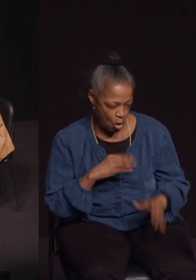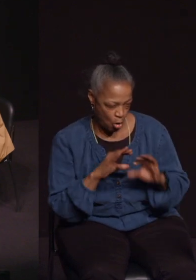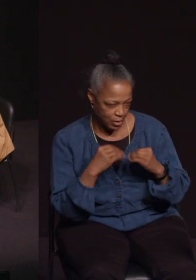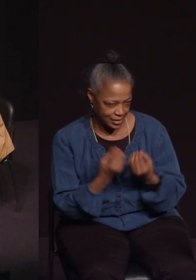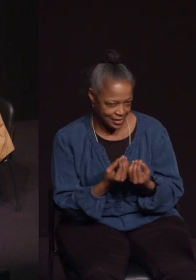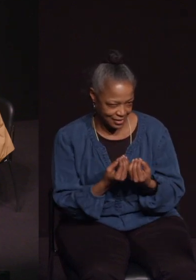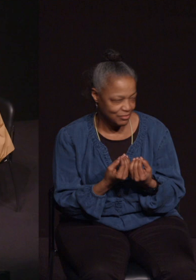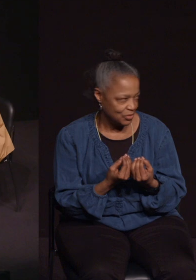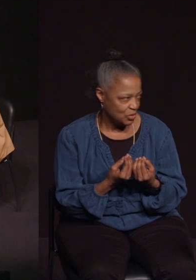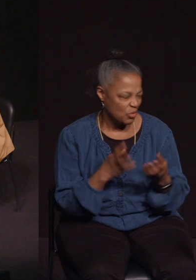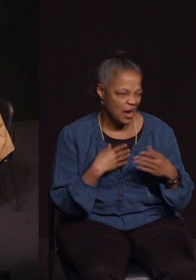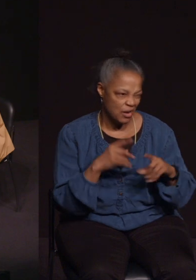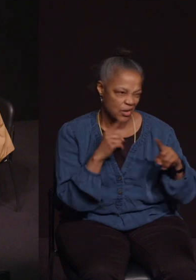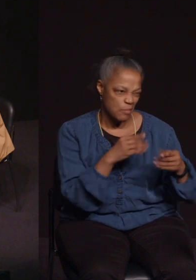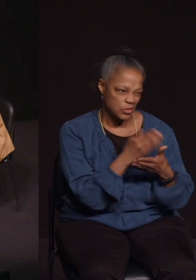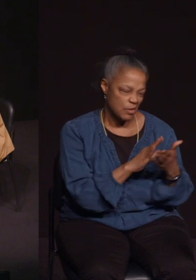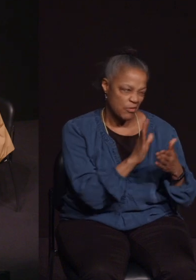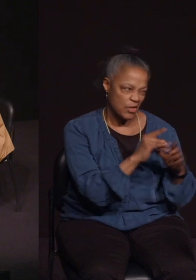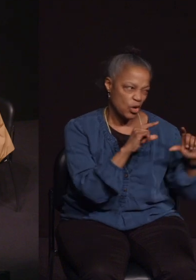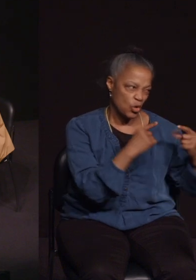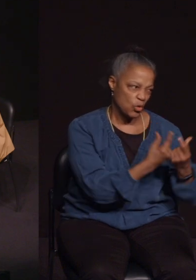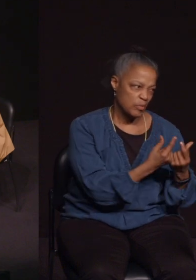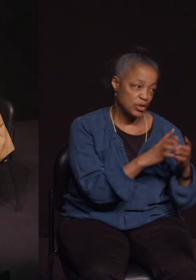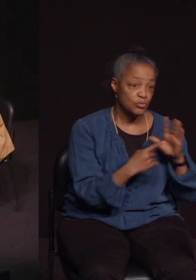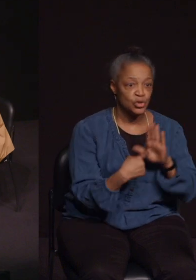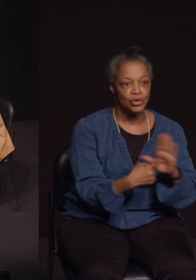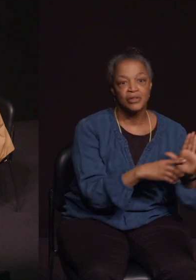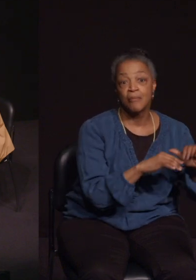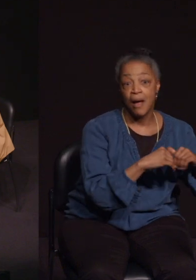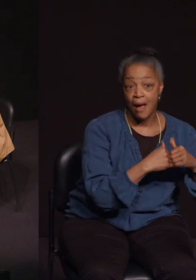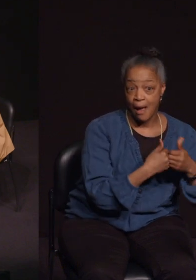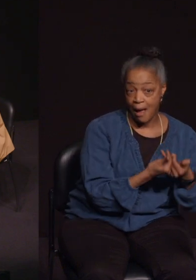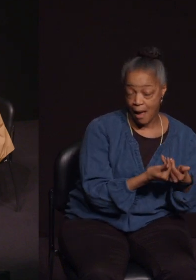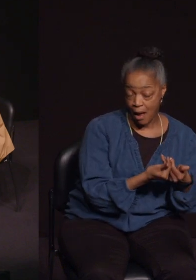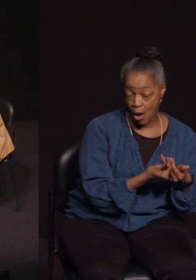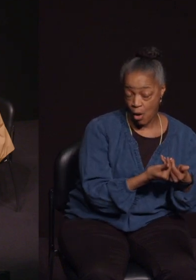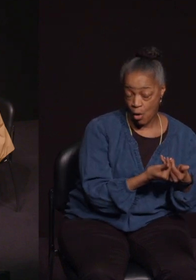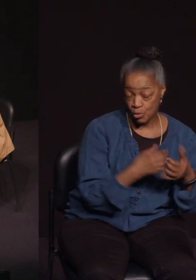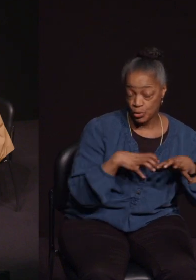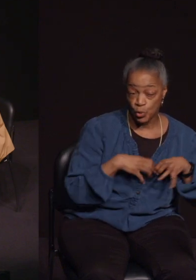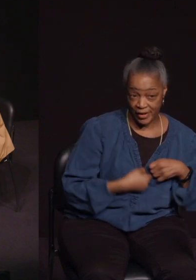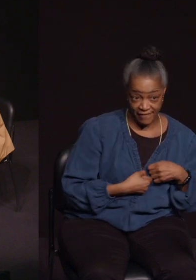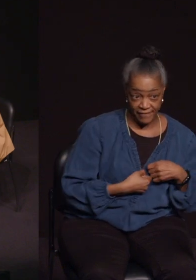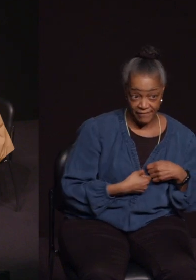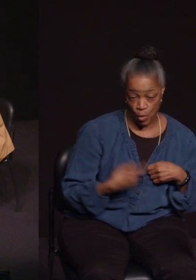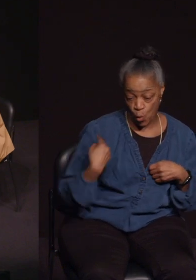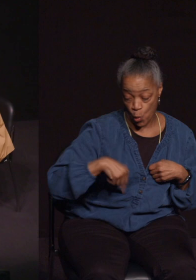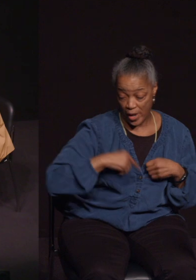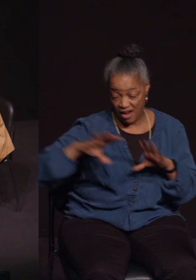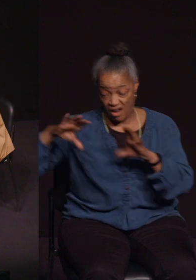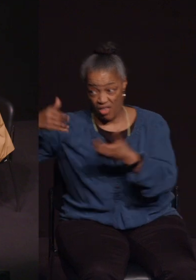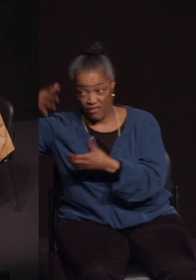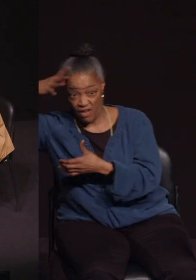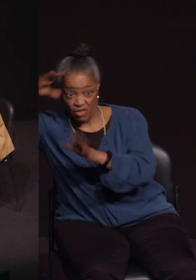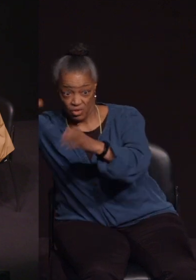to some of their groups and show them how to grieve. So, you